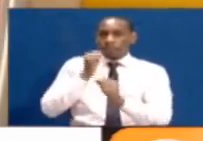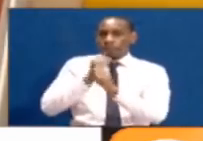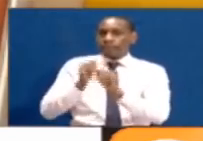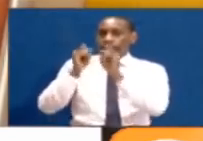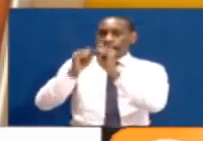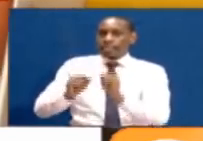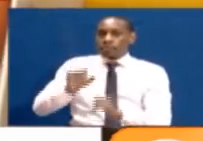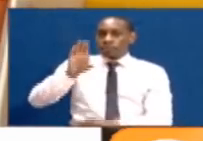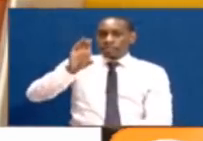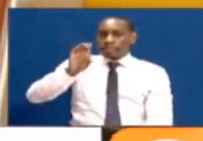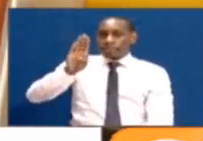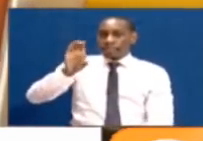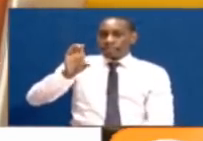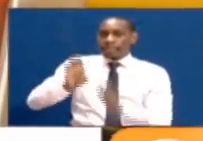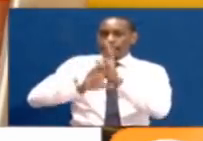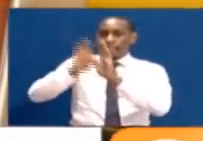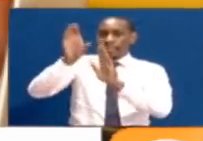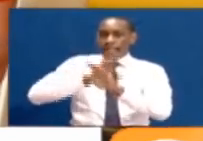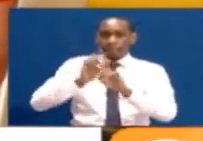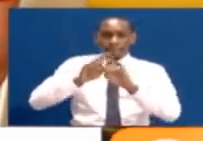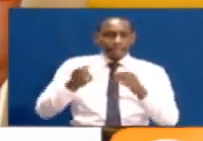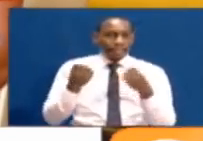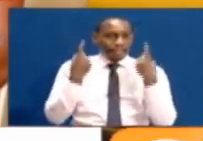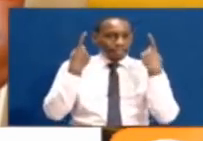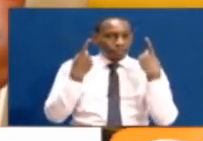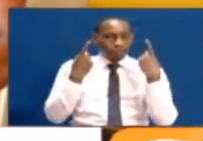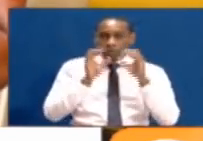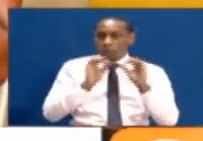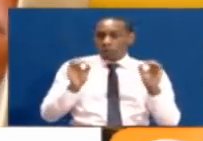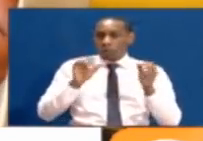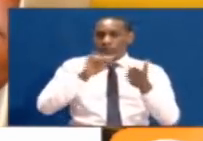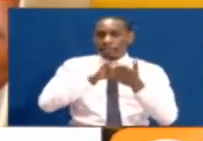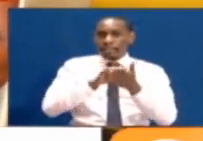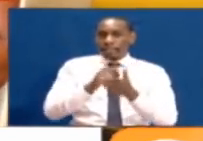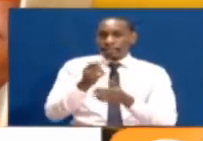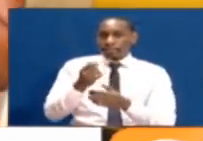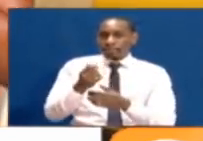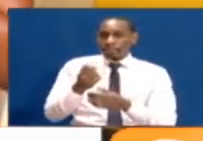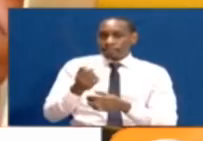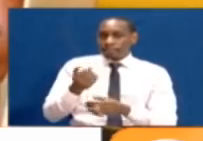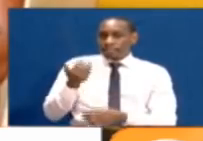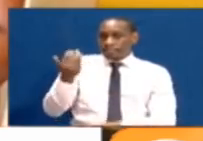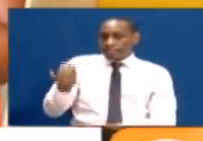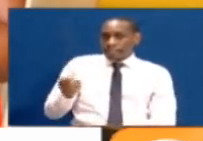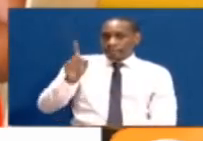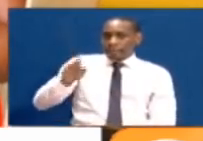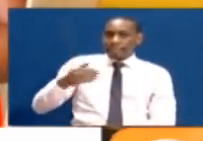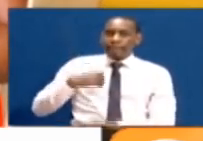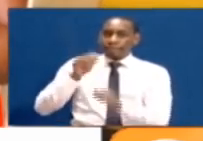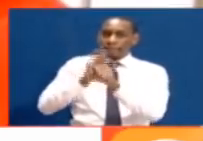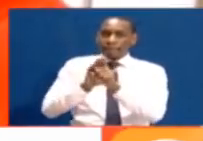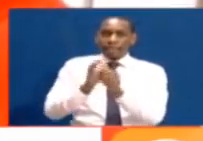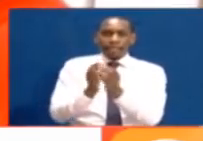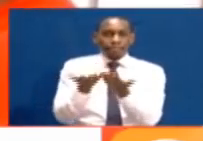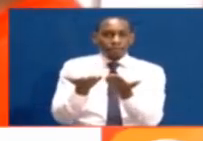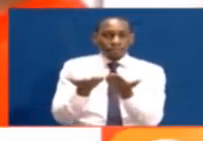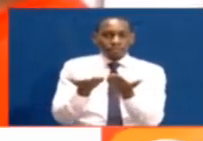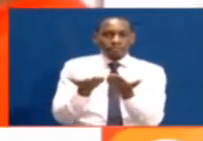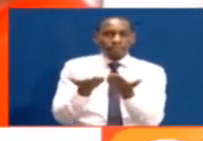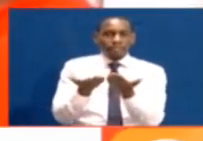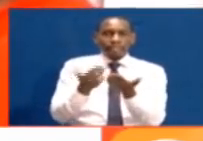CBC curriculum. But what I am not understanding is a small kid having to buy very many books. Some are